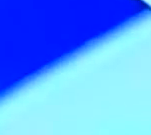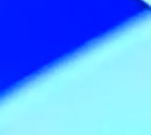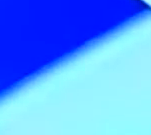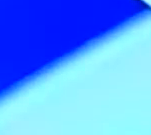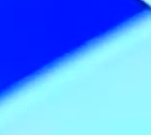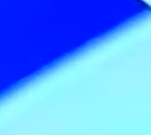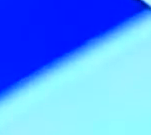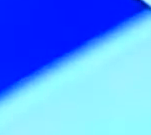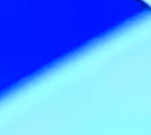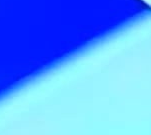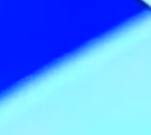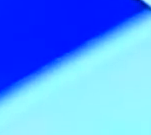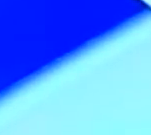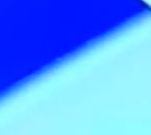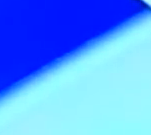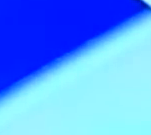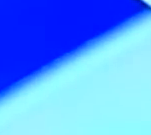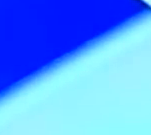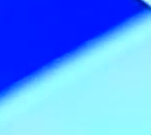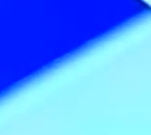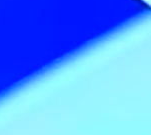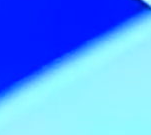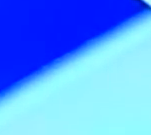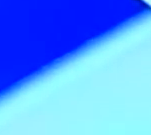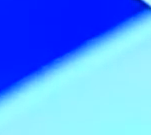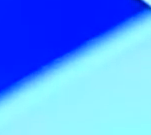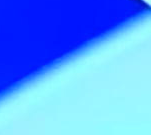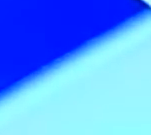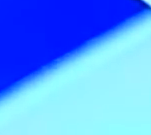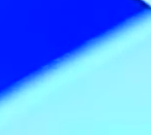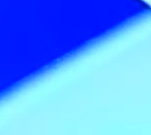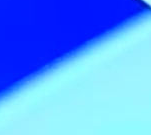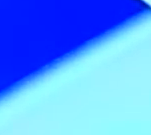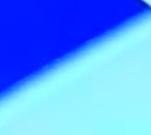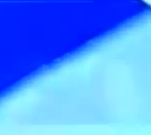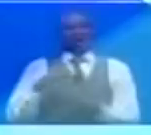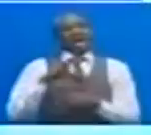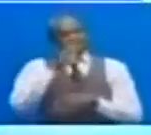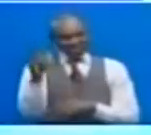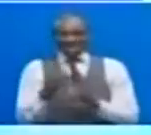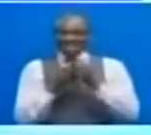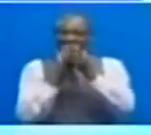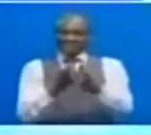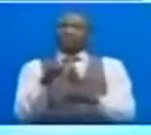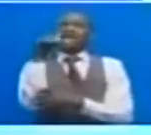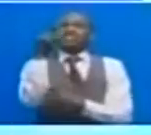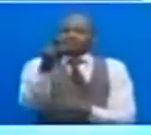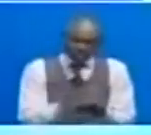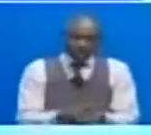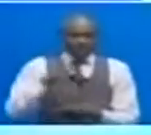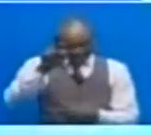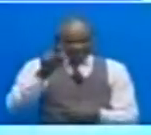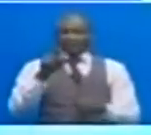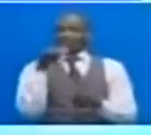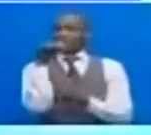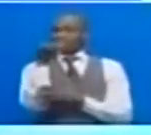Let's stay with that story done by Joe Gale, and of course on the clamor for third term by African leaders. We're asking you tonight on